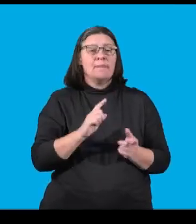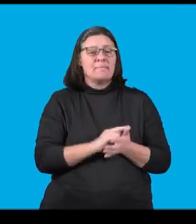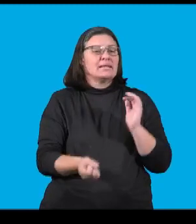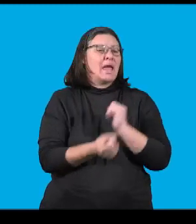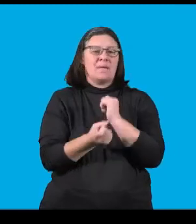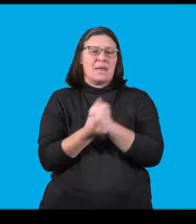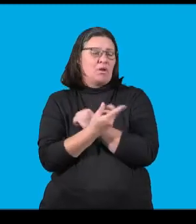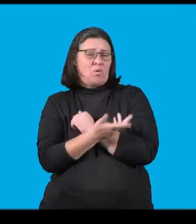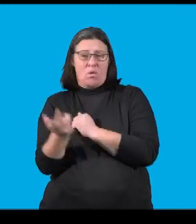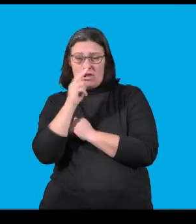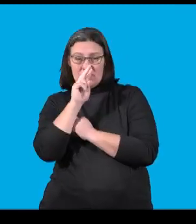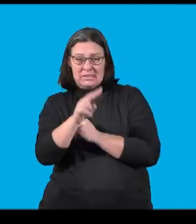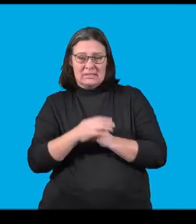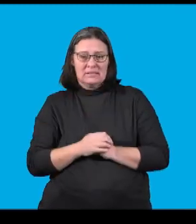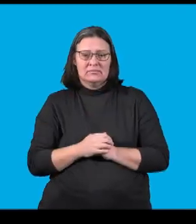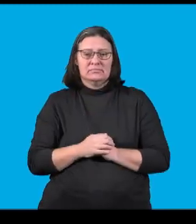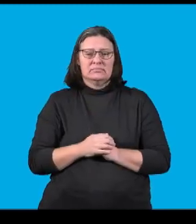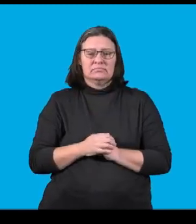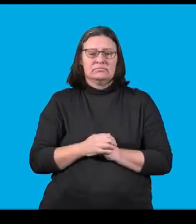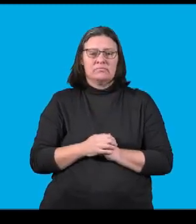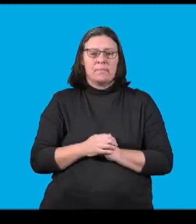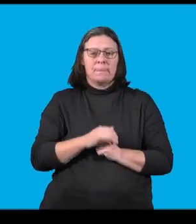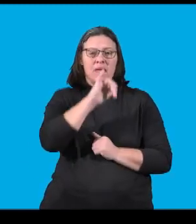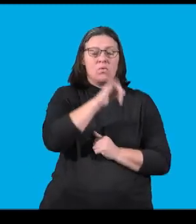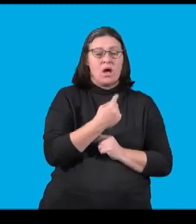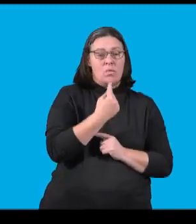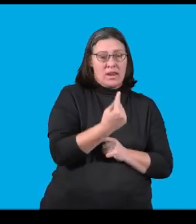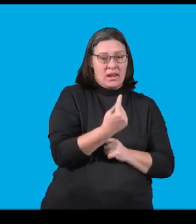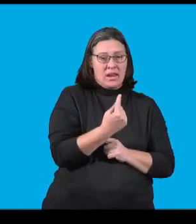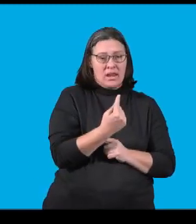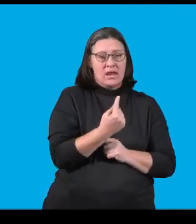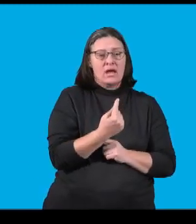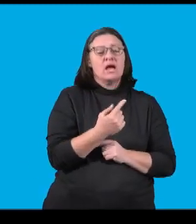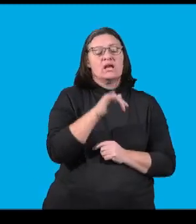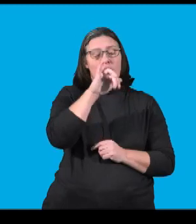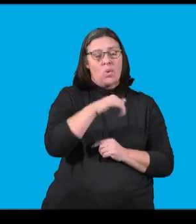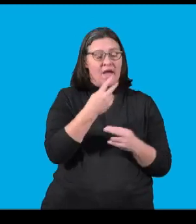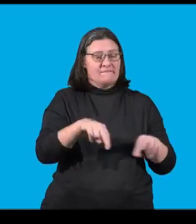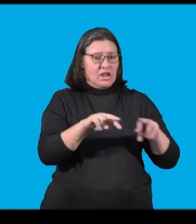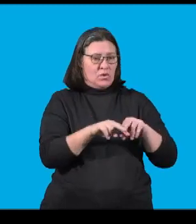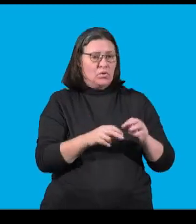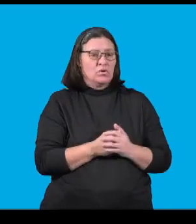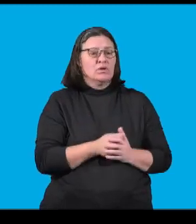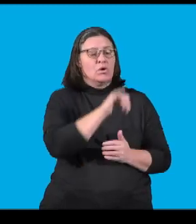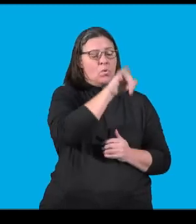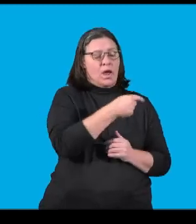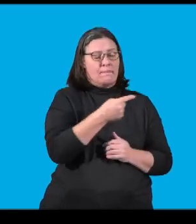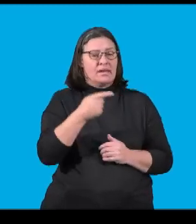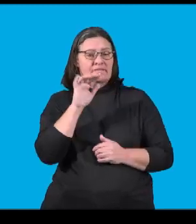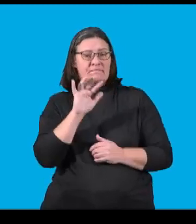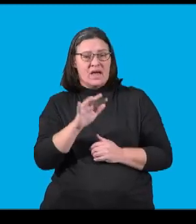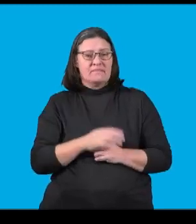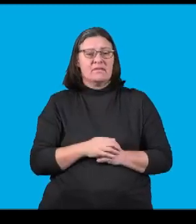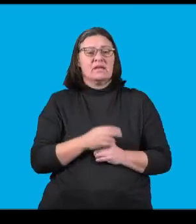remember it comes up all over the place as you can see here. So y1 is our y value, the coordinate, so it's y minus